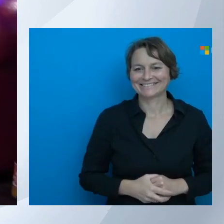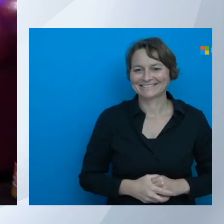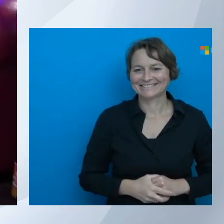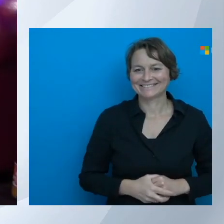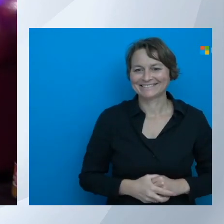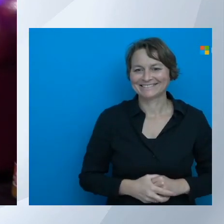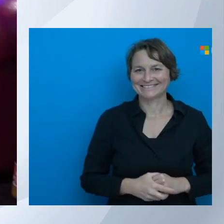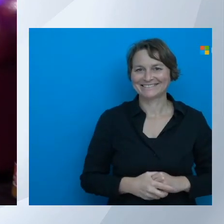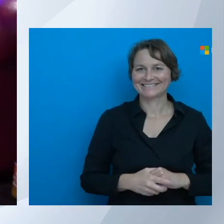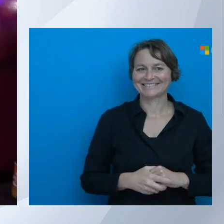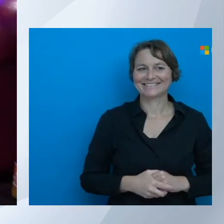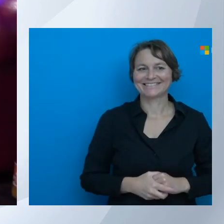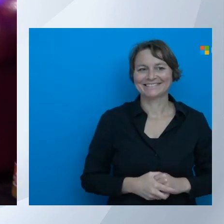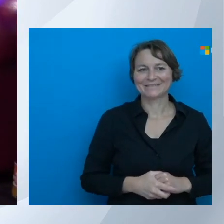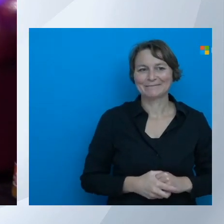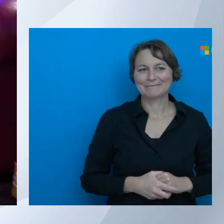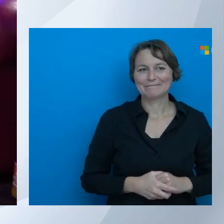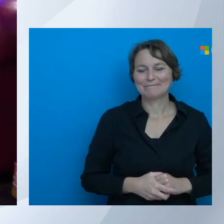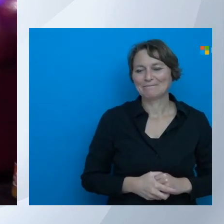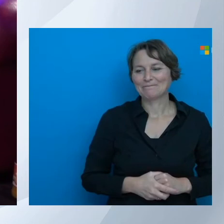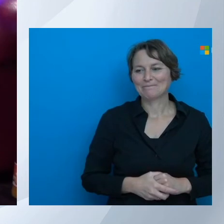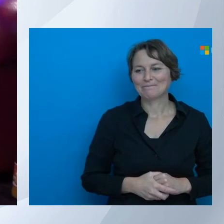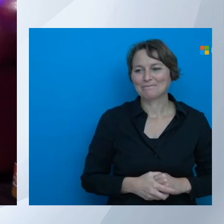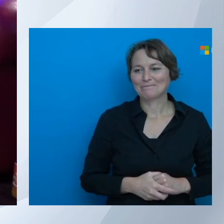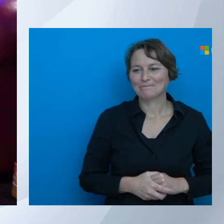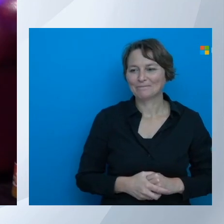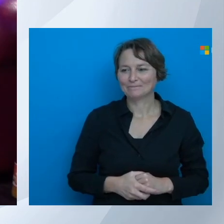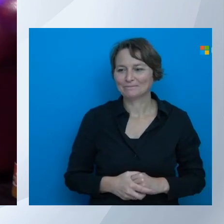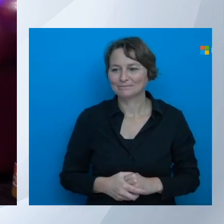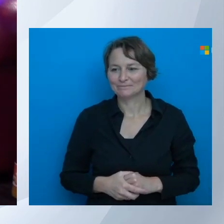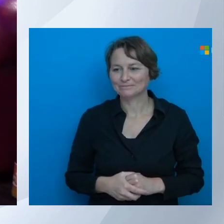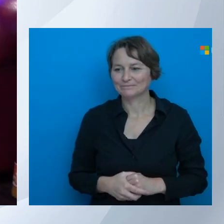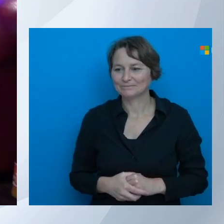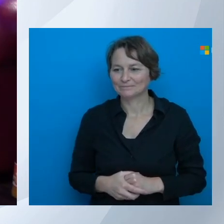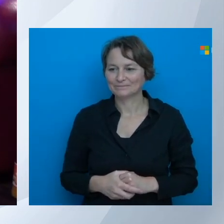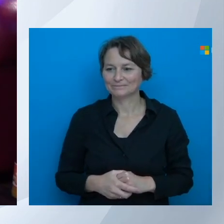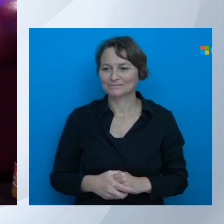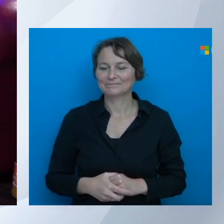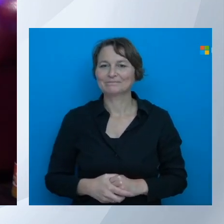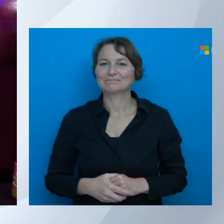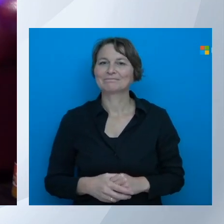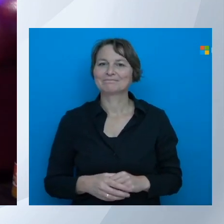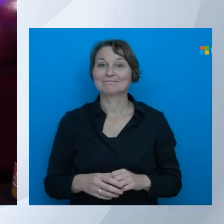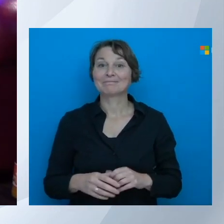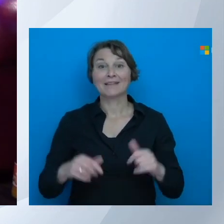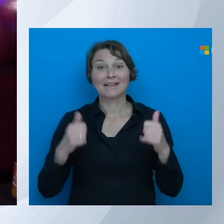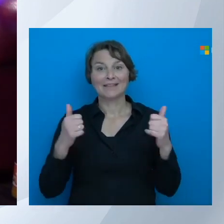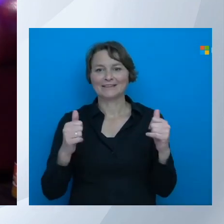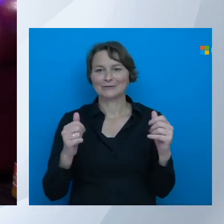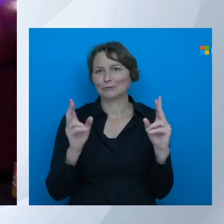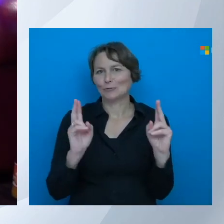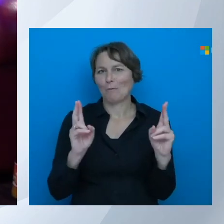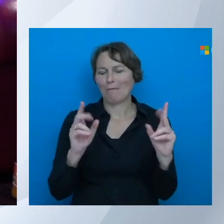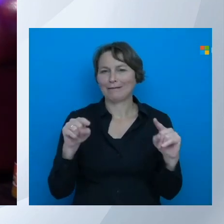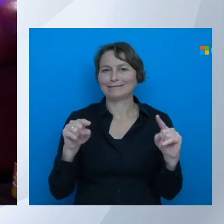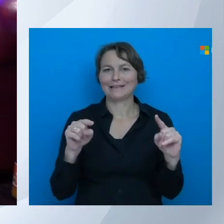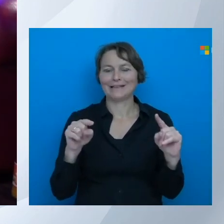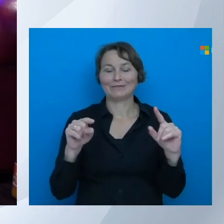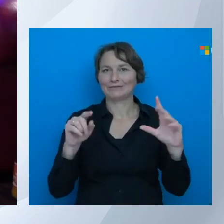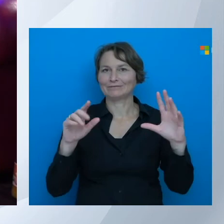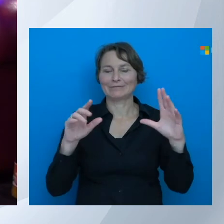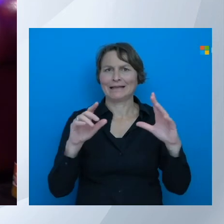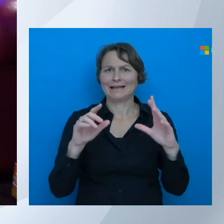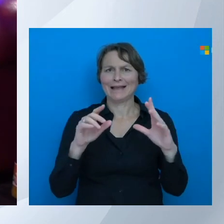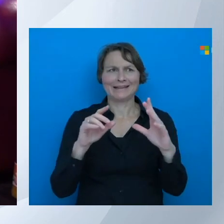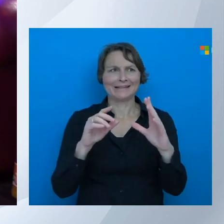Oh no! Also, all of this is Like normal. Like this, it just Yes? falls apart. I mean, we're not even halfway through and things